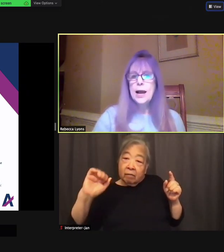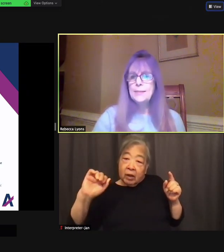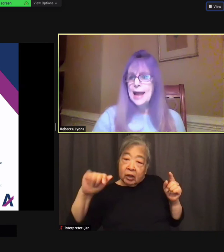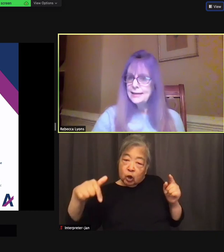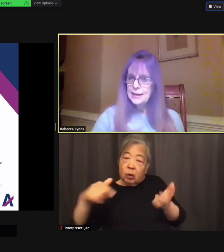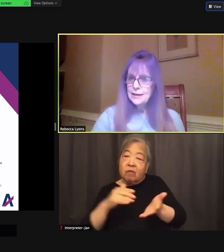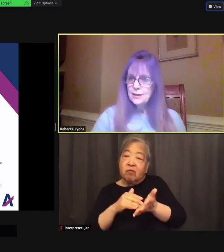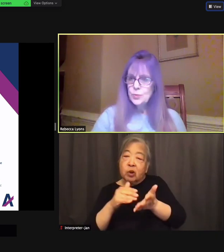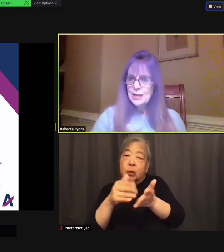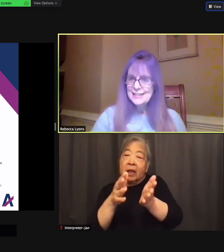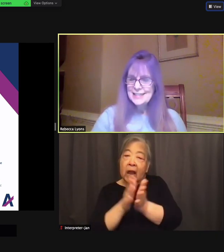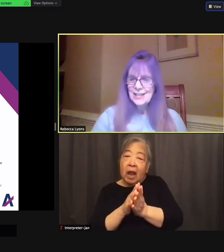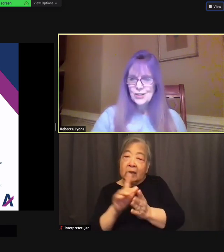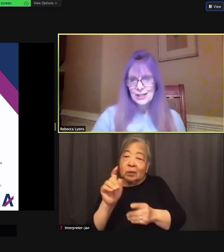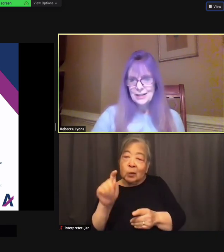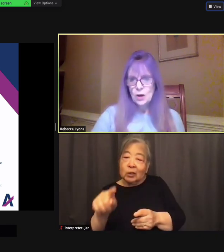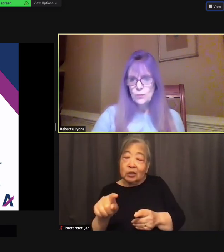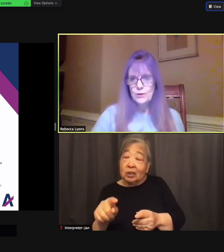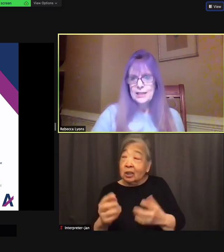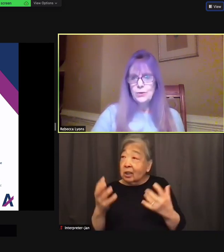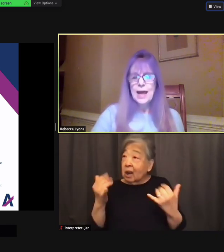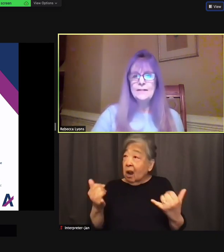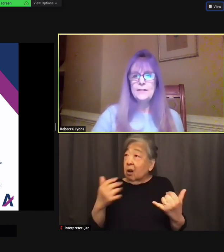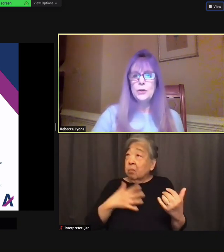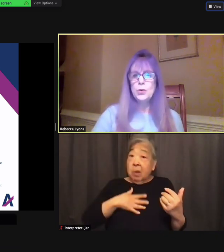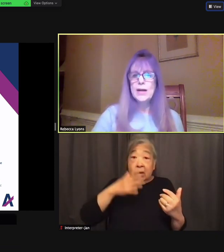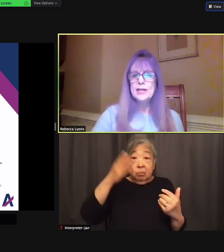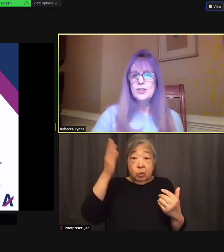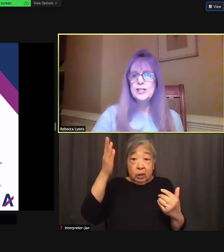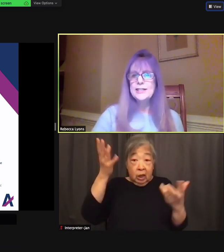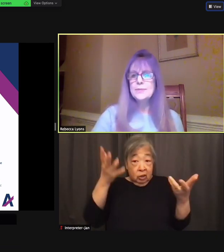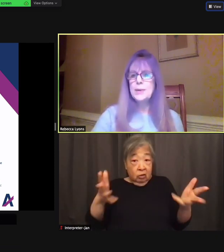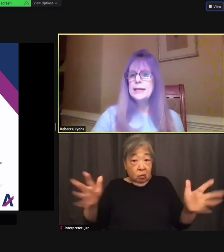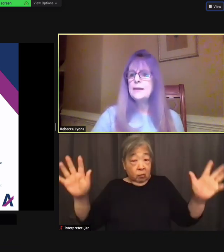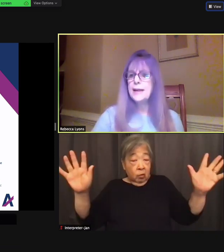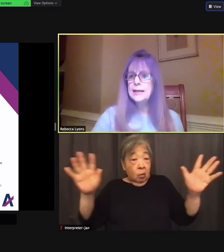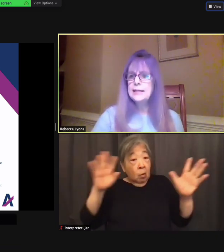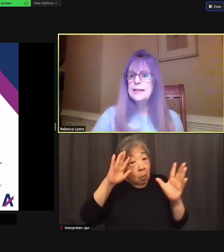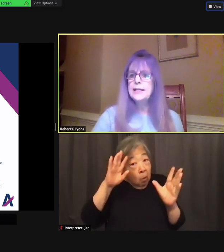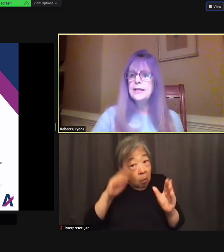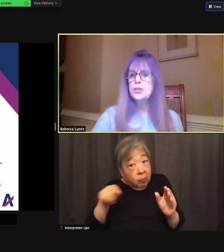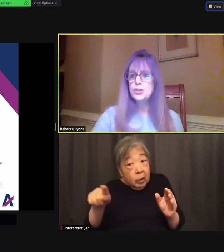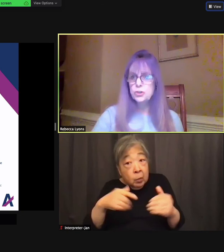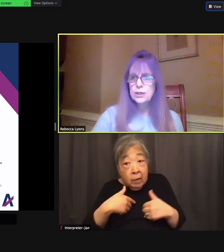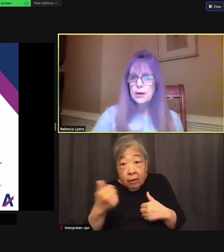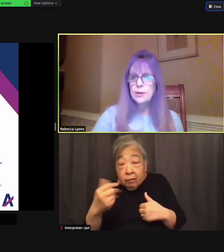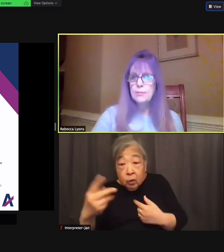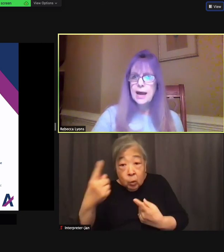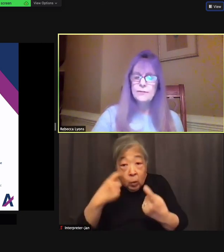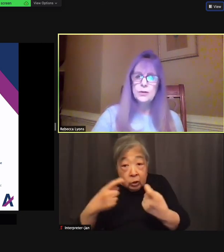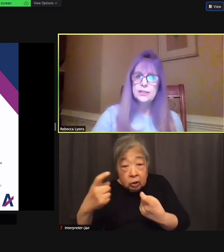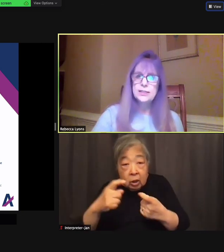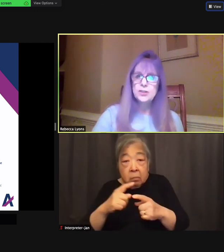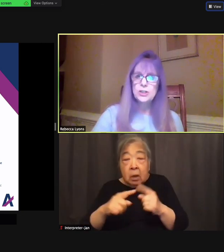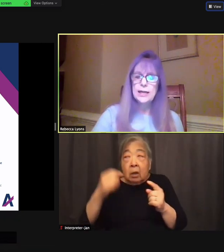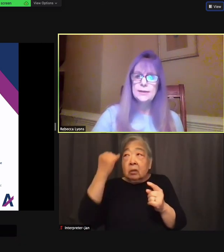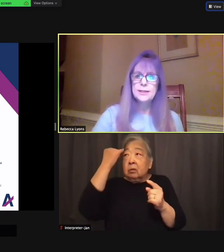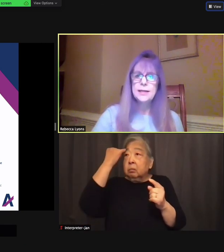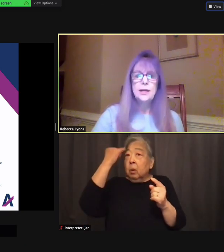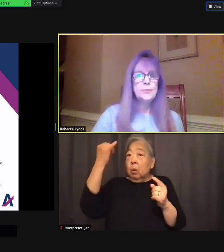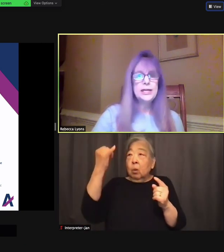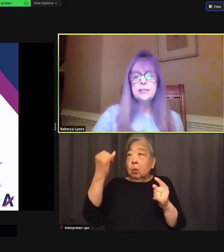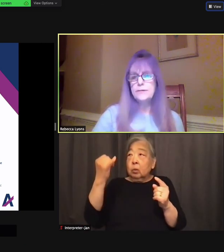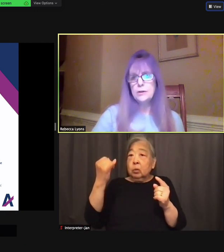Now I'm at the end of the presentation and hopefully you have a few questions, but if anything should come up after this session